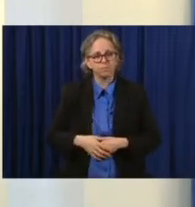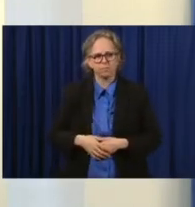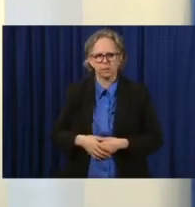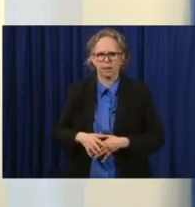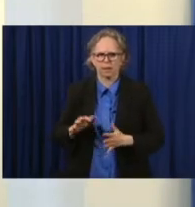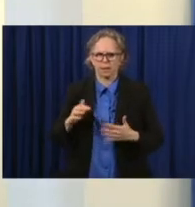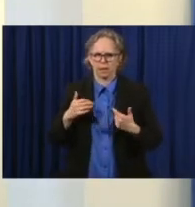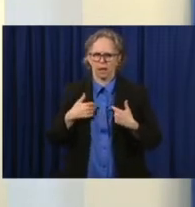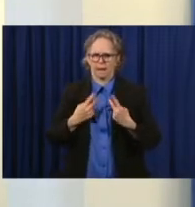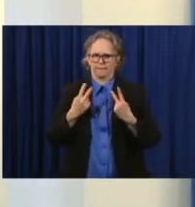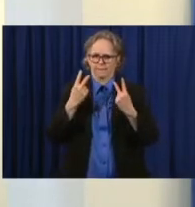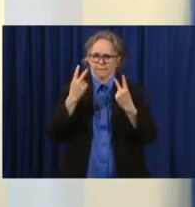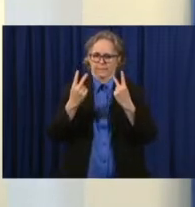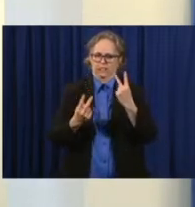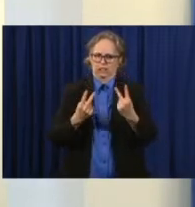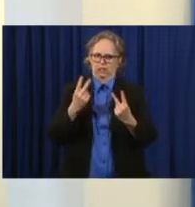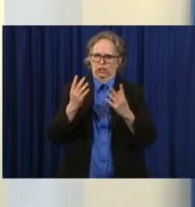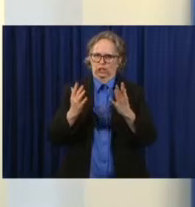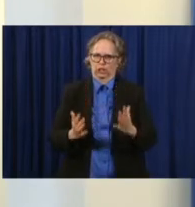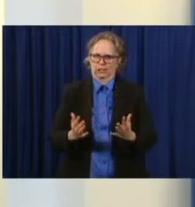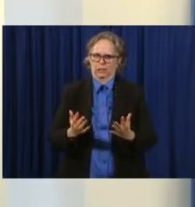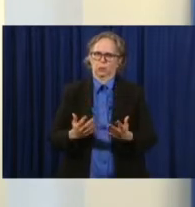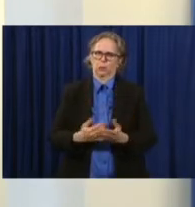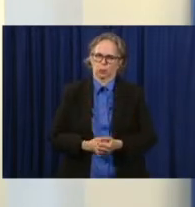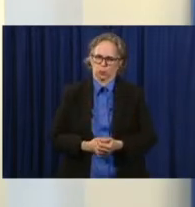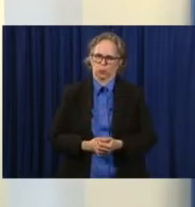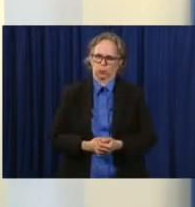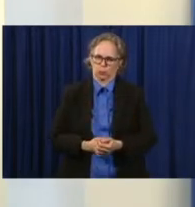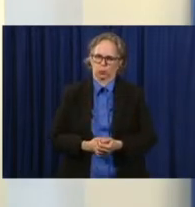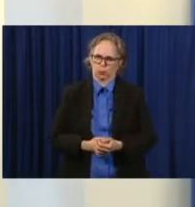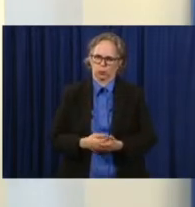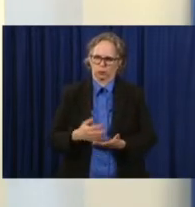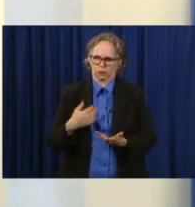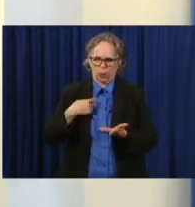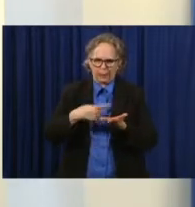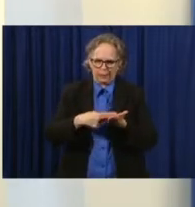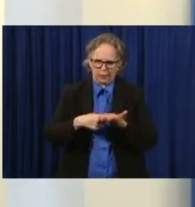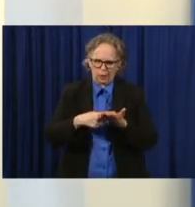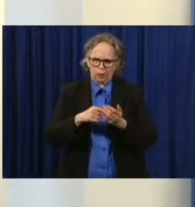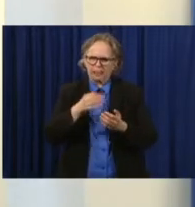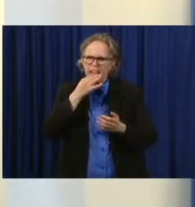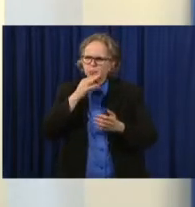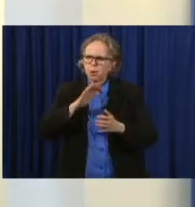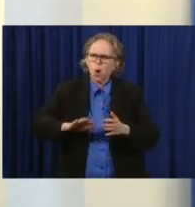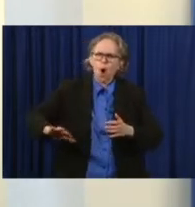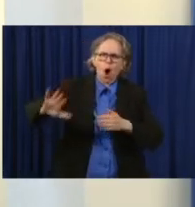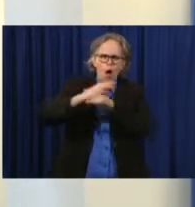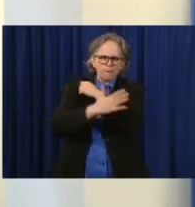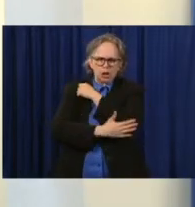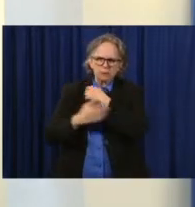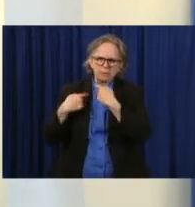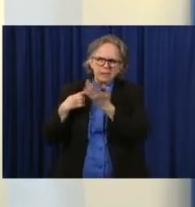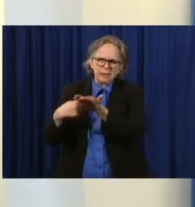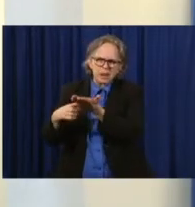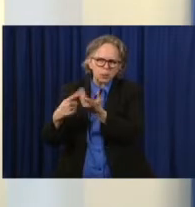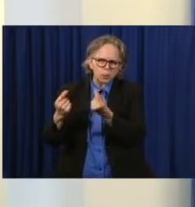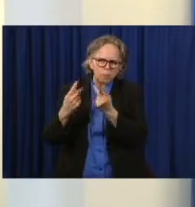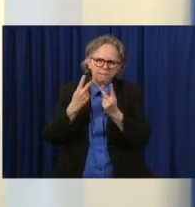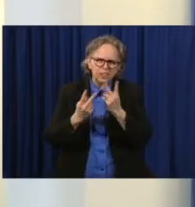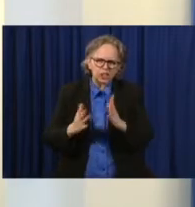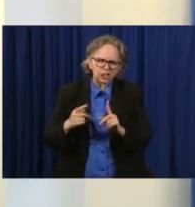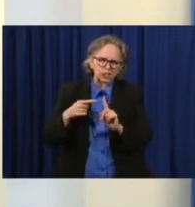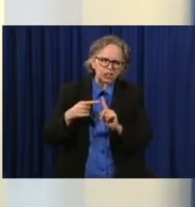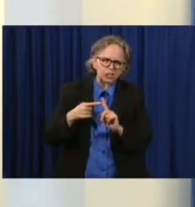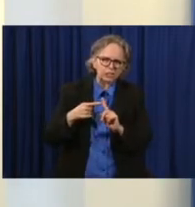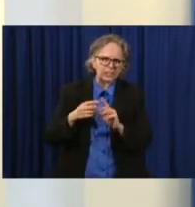of people looking at very carefully. We're talking to experts all over the country to understand that, you know, the spread of disease, especially in